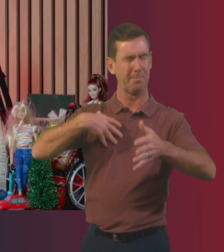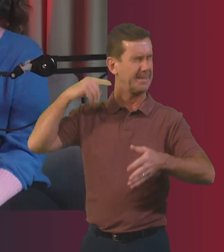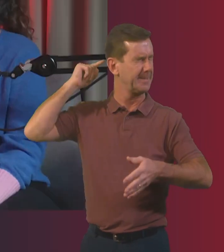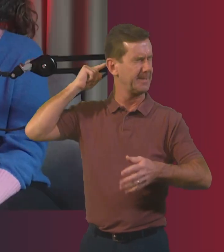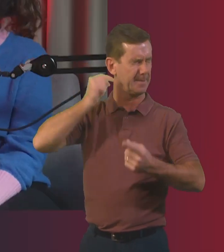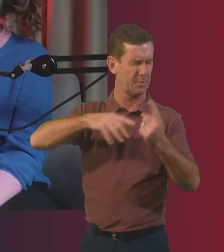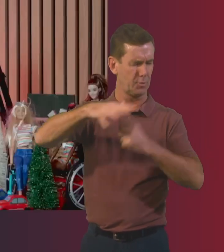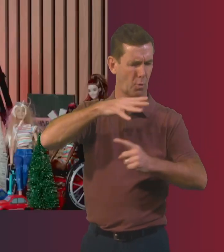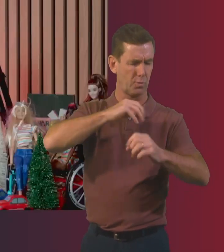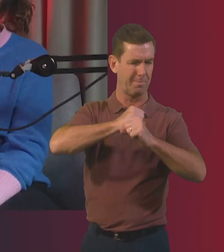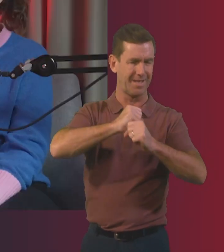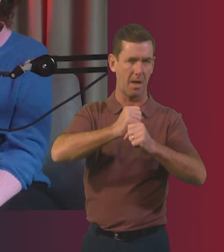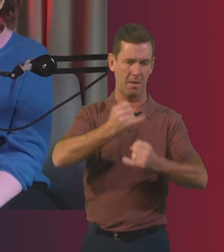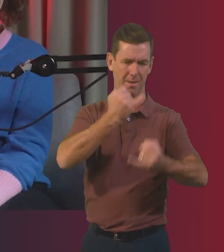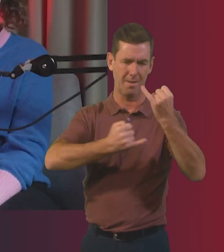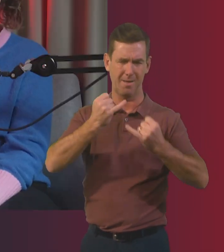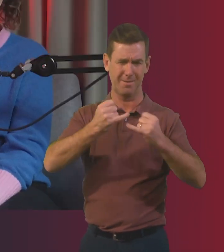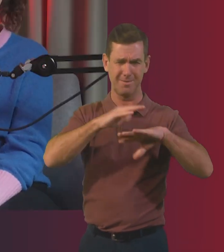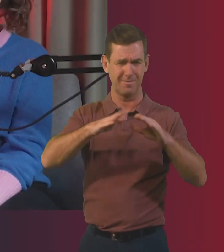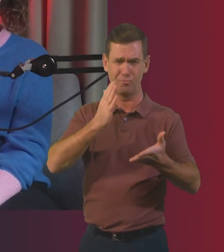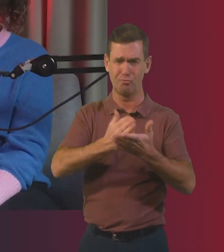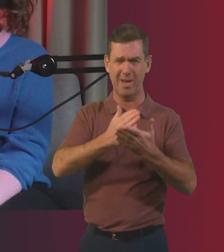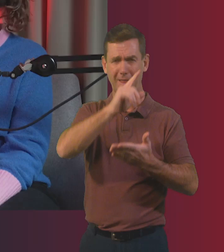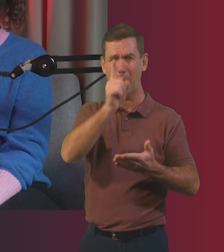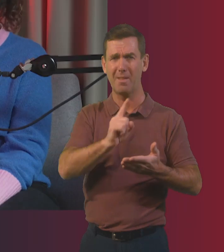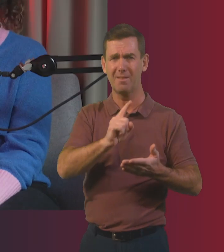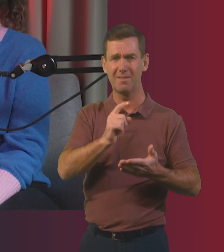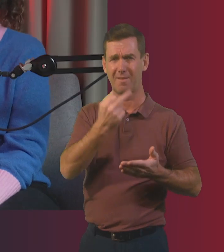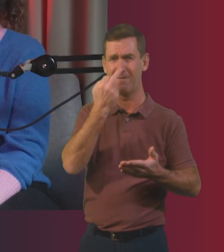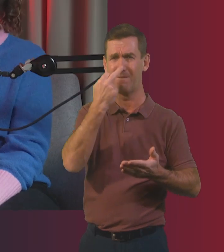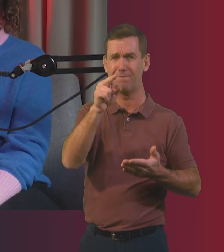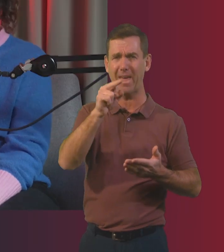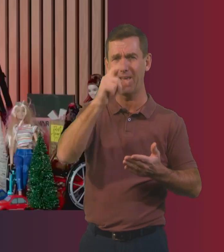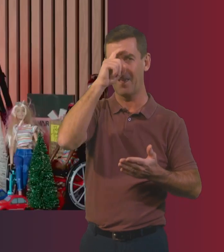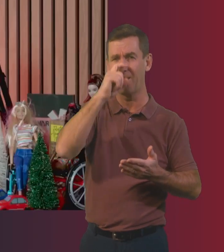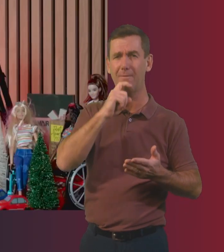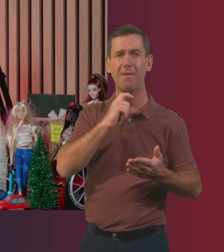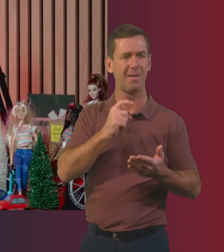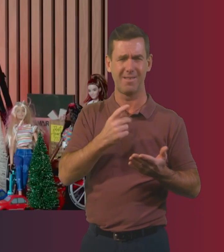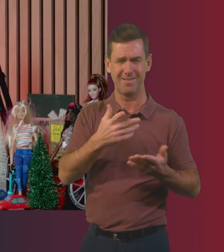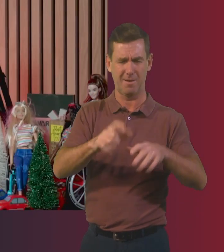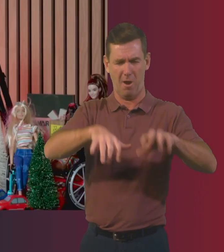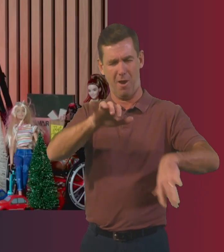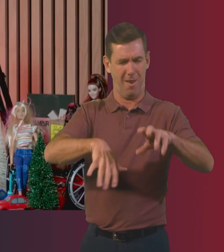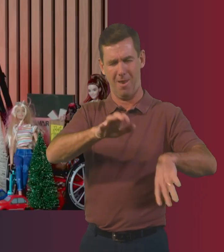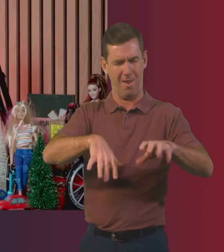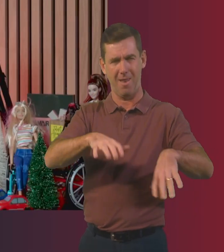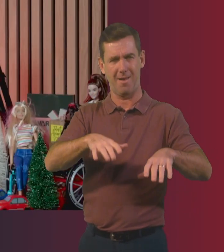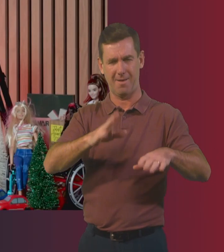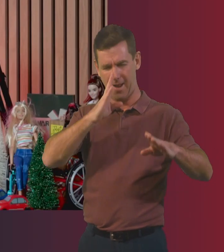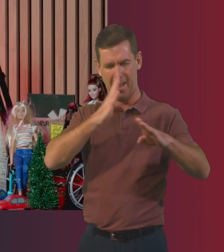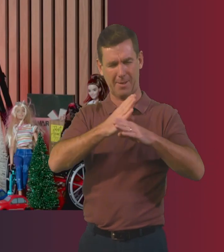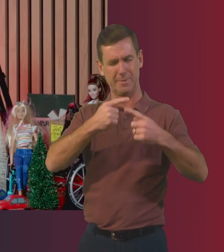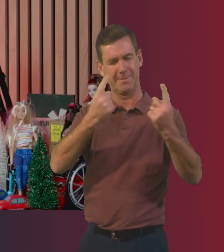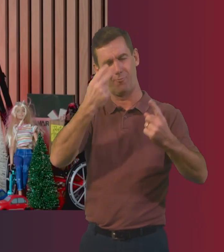voice. And they're fake profiles. Yeah. They're not real people. They're just people talking from the keyboard. Yeah, and it can still be damaging. And I think what